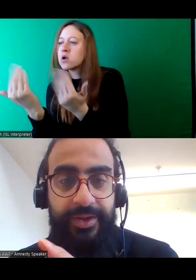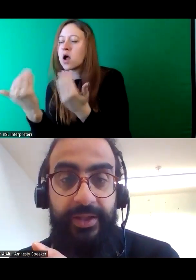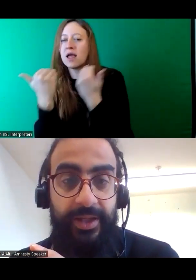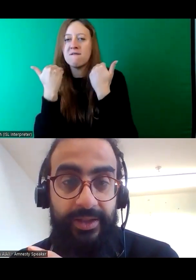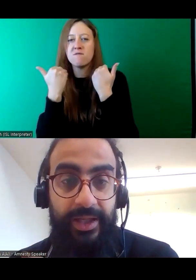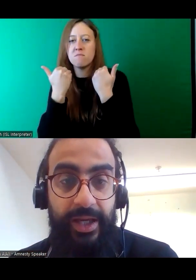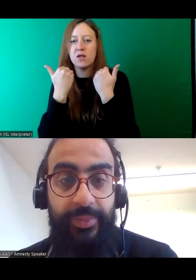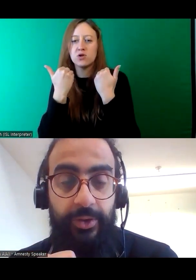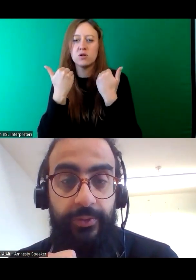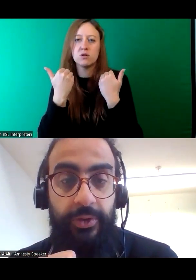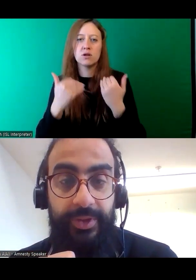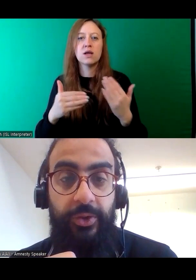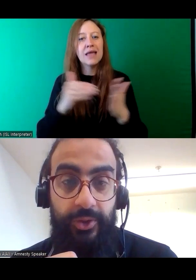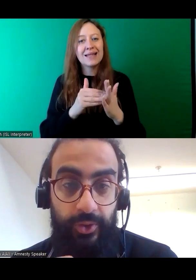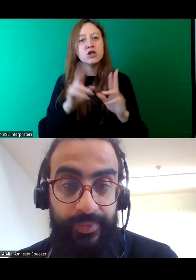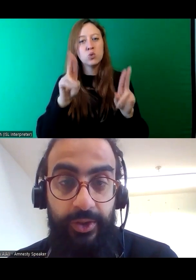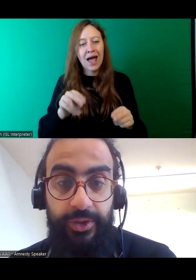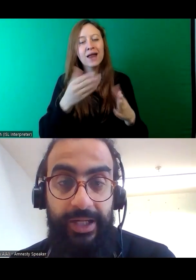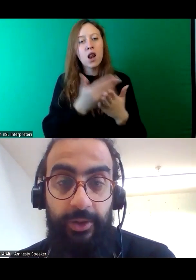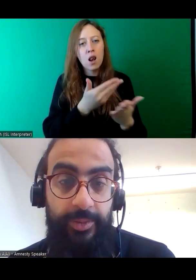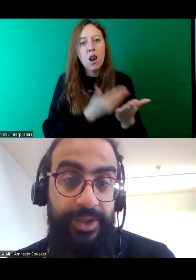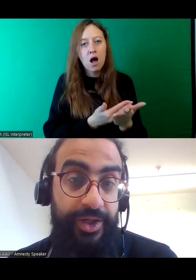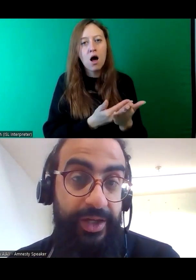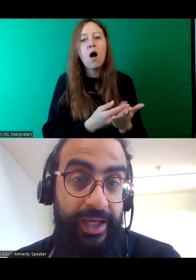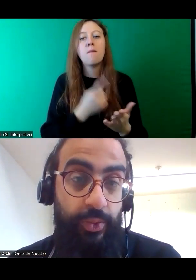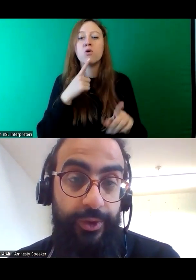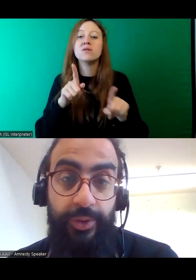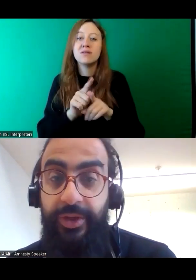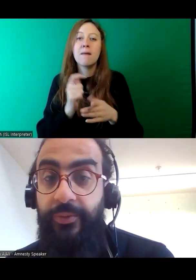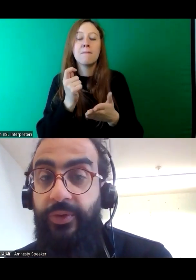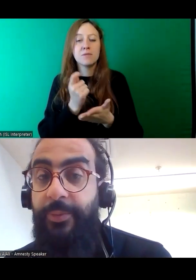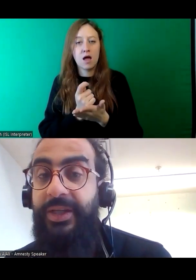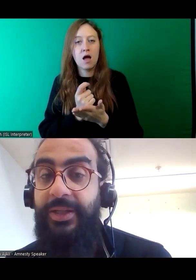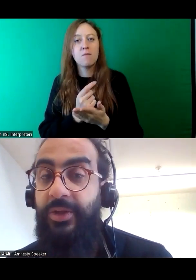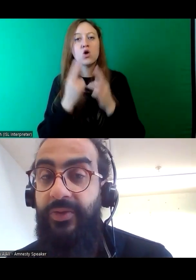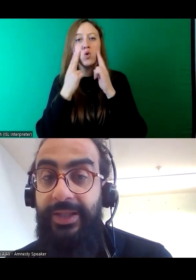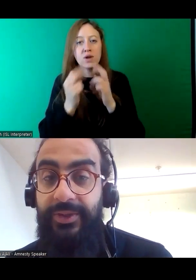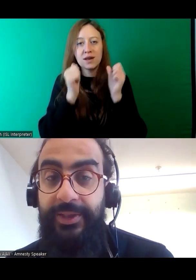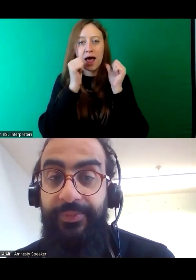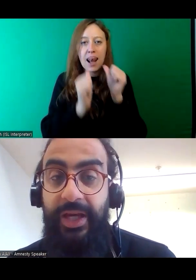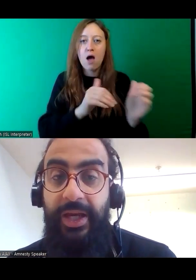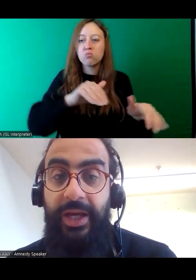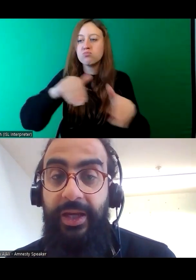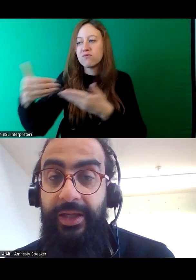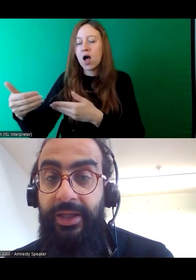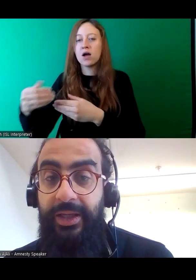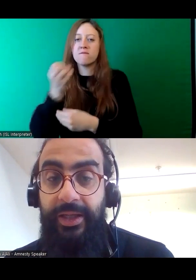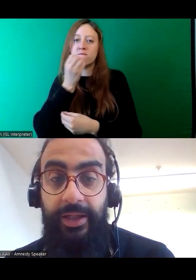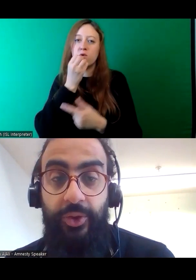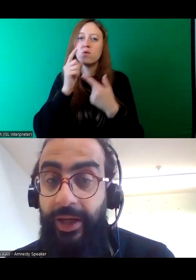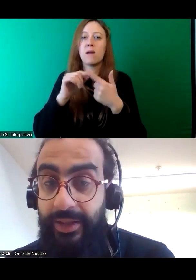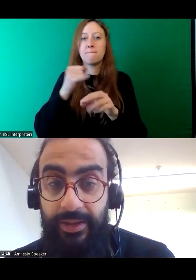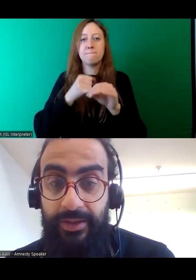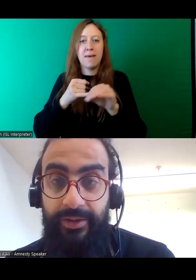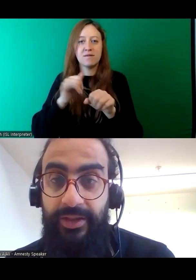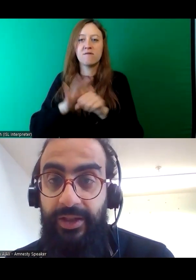are things that can be lawful. But also you should allow humanitarian aid work to bring food and medicine to civilians.